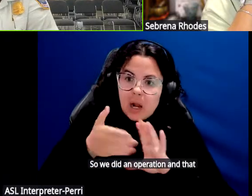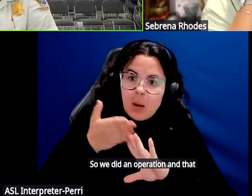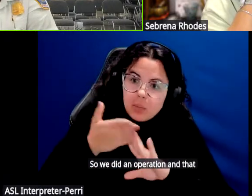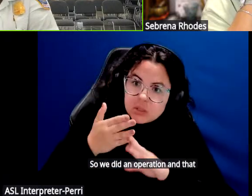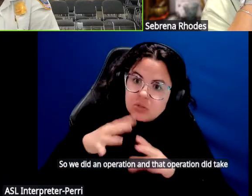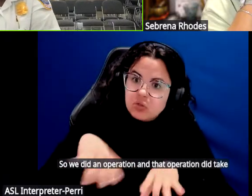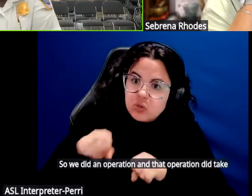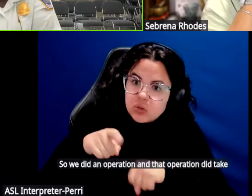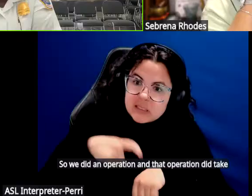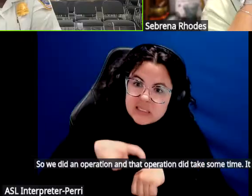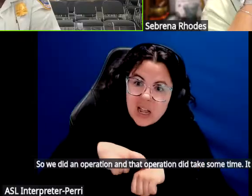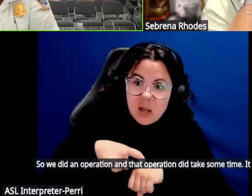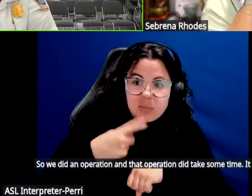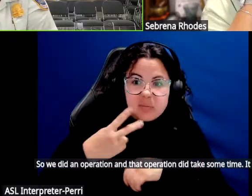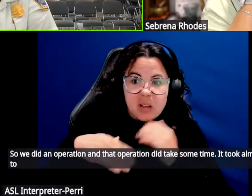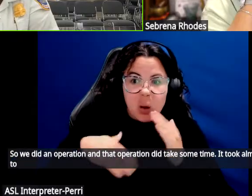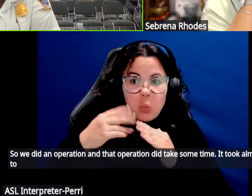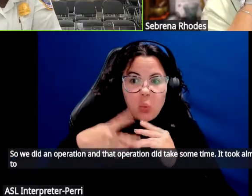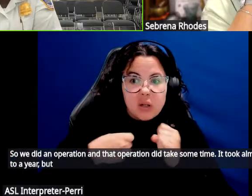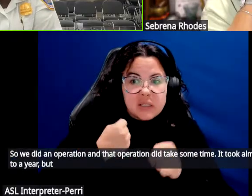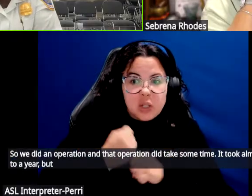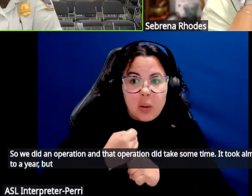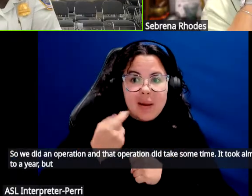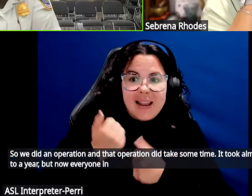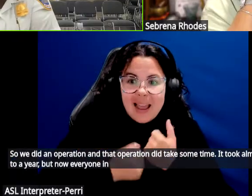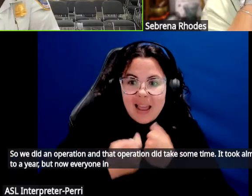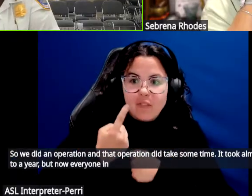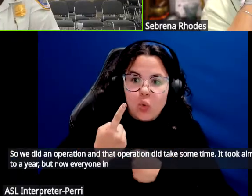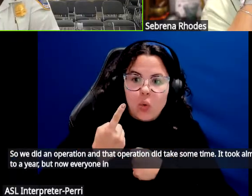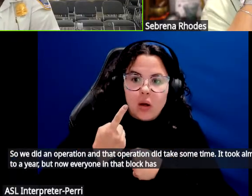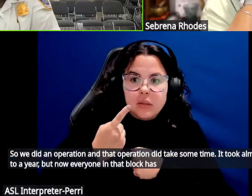time. It took almost up to a year, but now everyone in that block has been